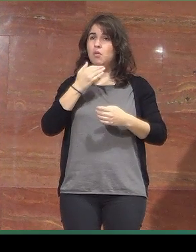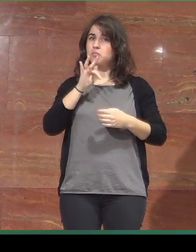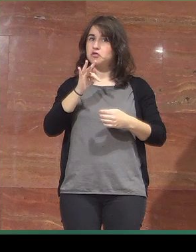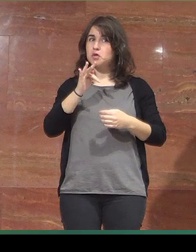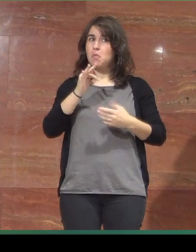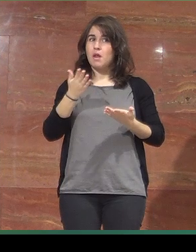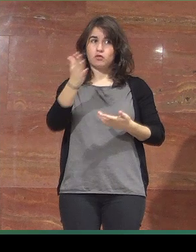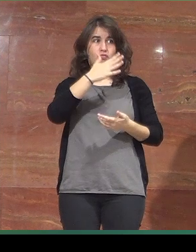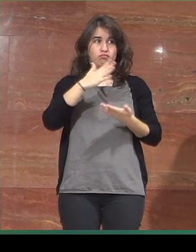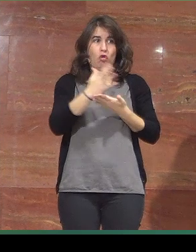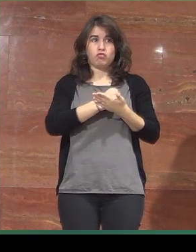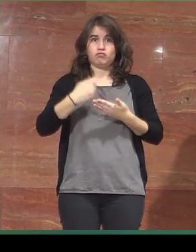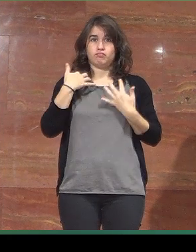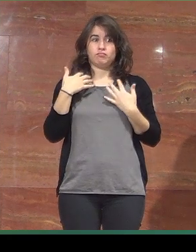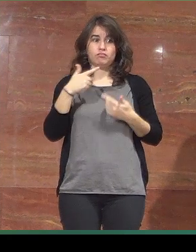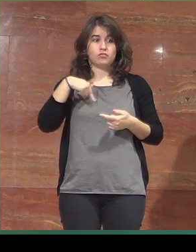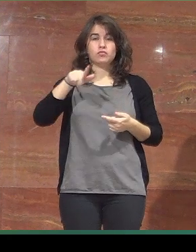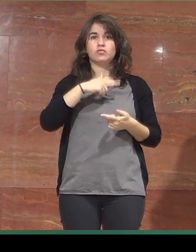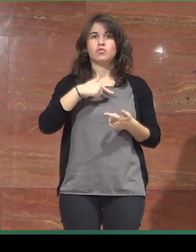some places that seems to be the way.